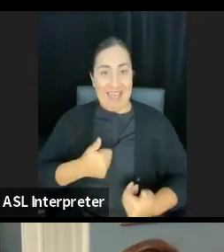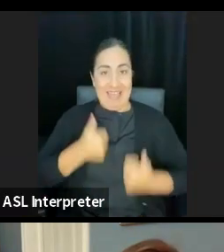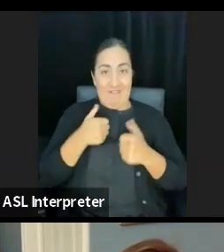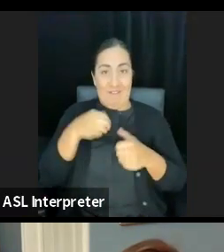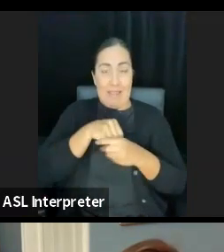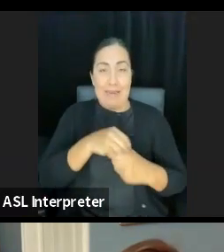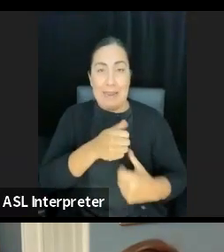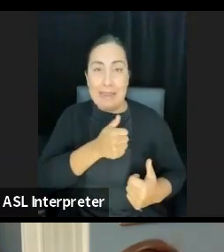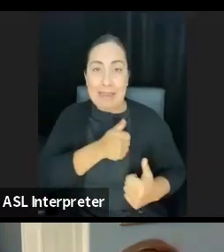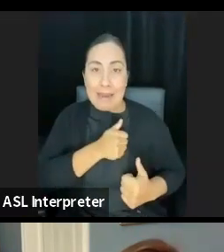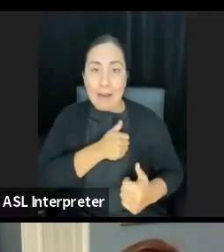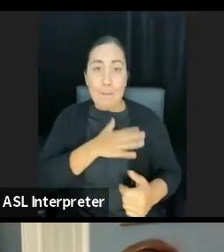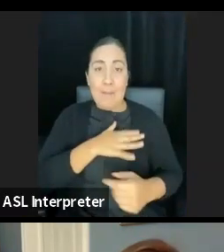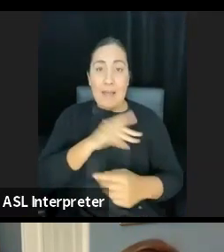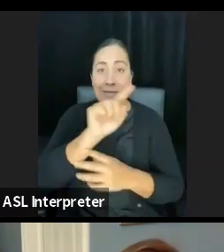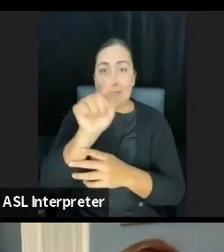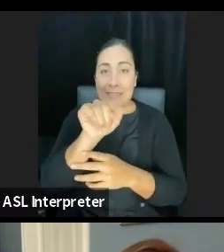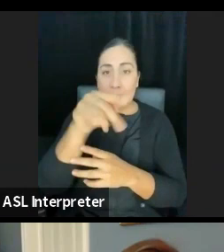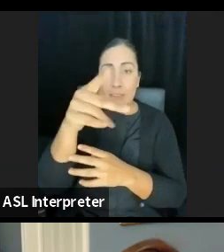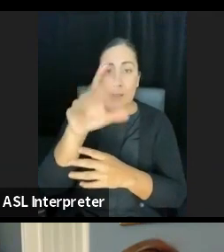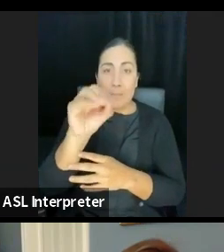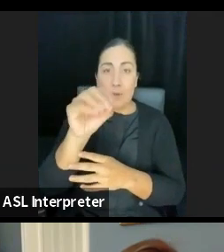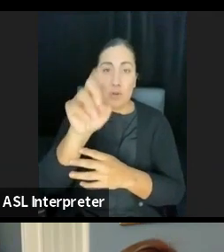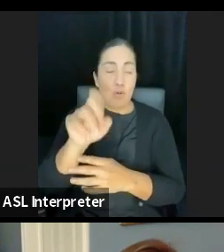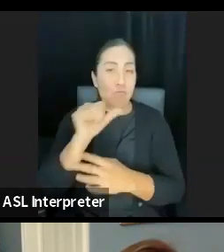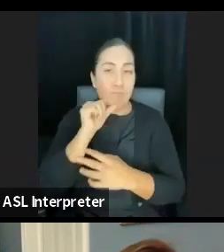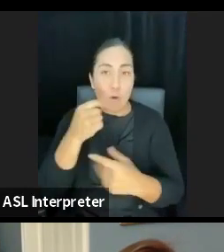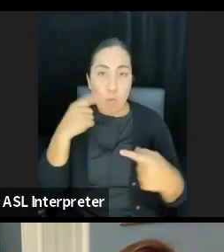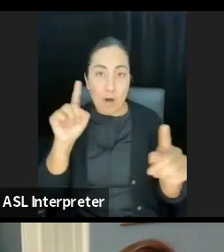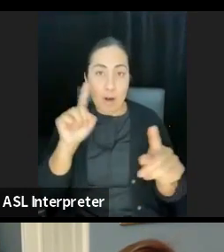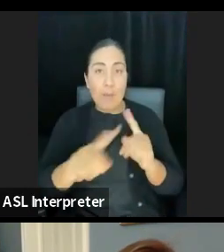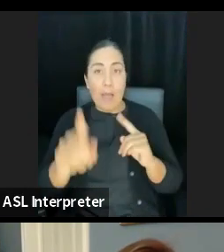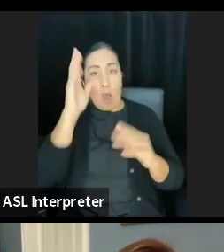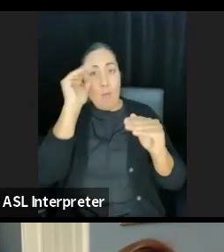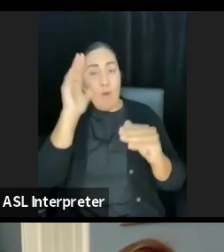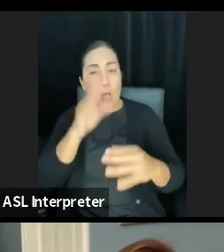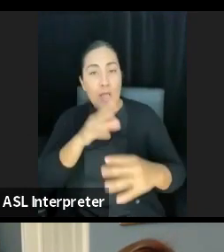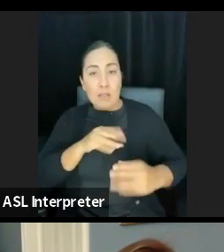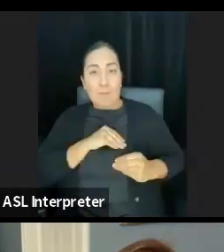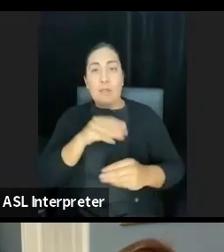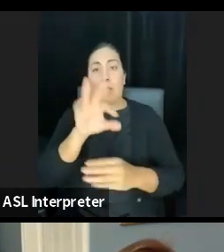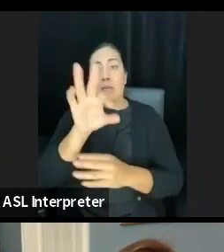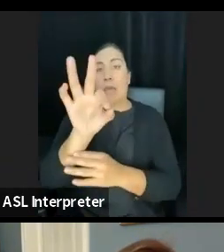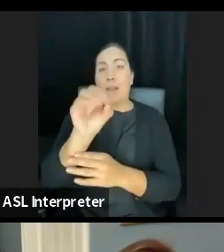work, but hopefully they will accept 90210, and they did.